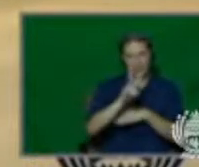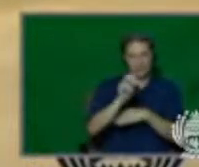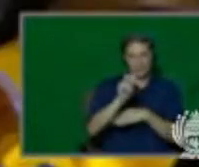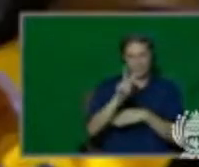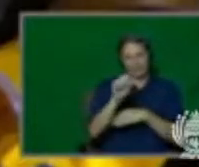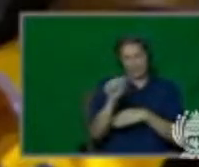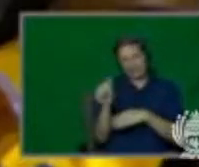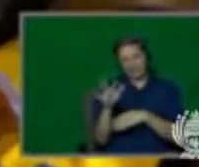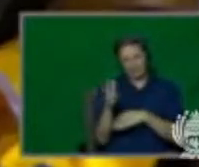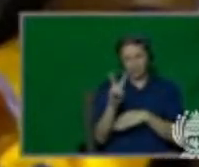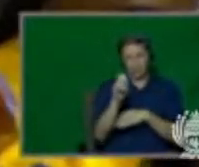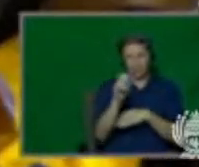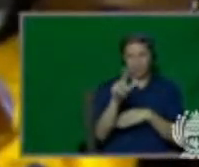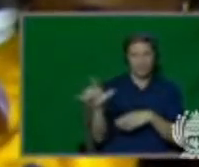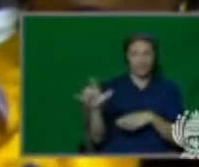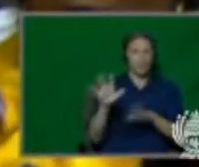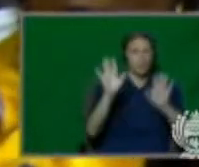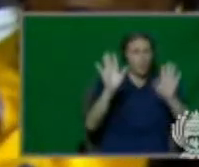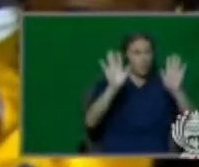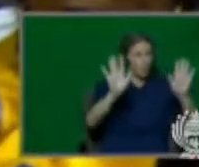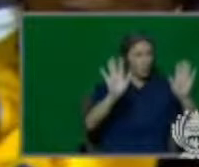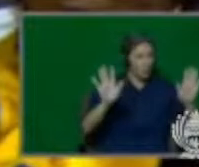Let me pause for a moment.